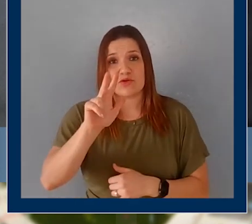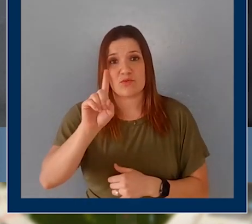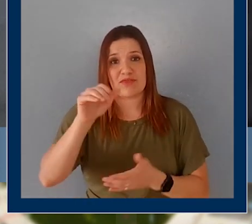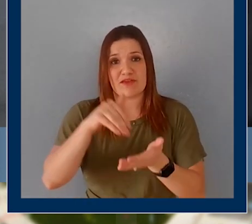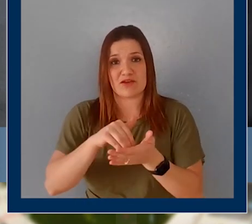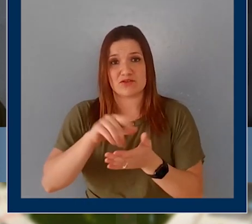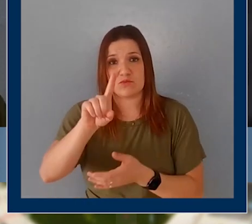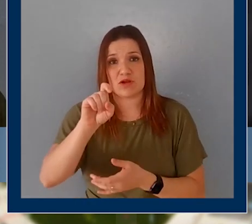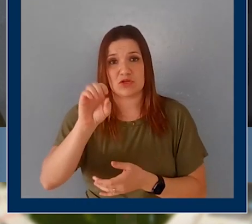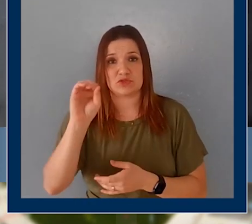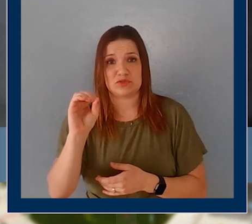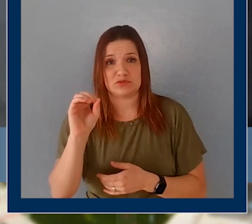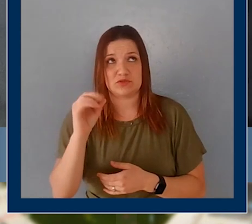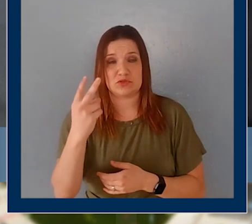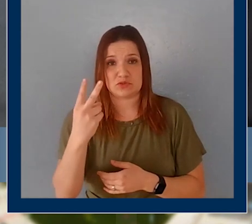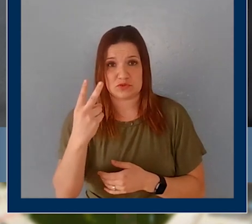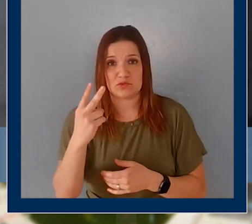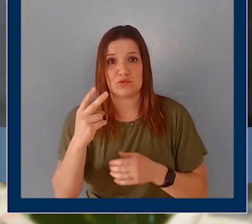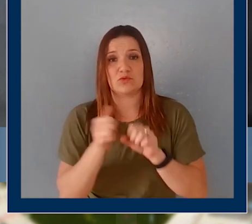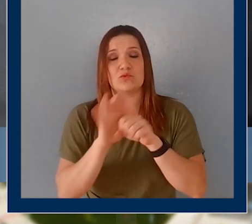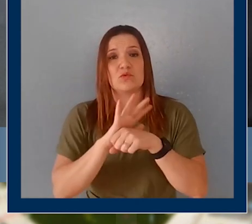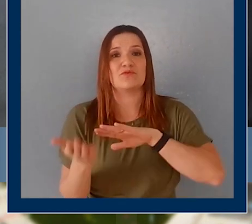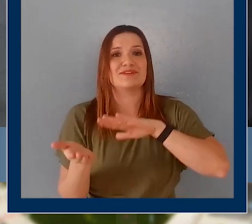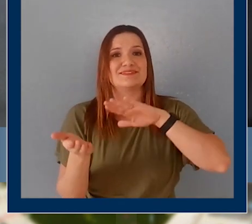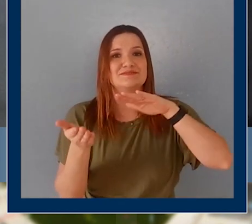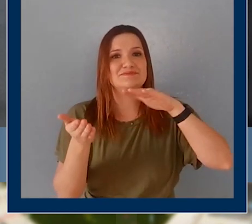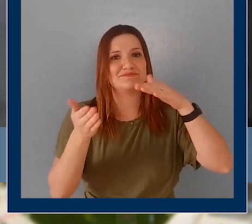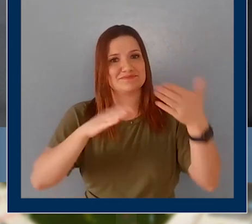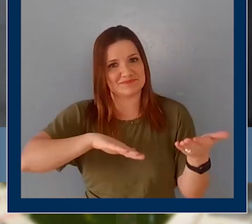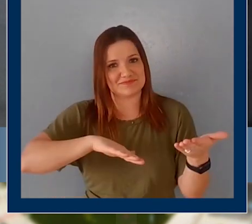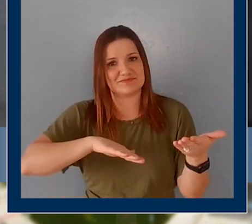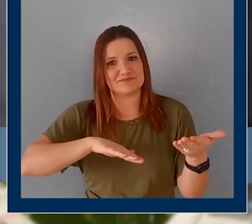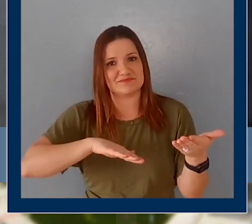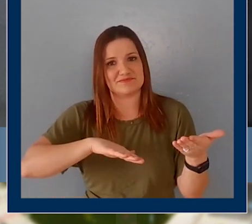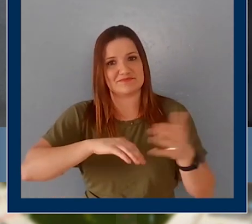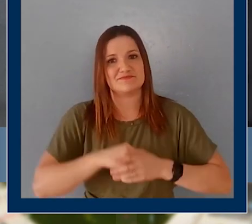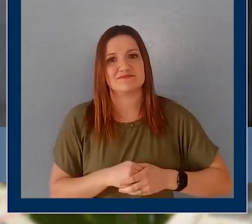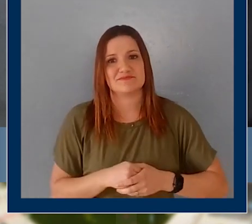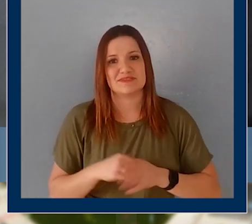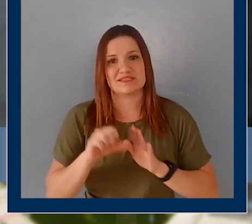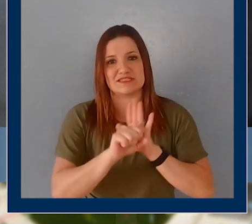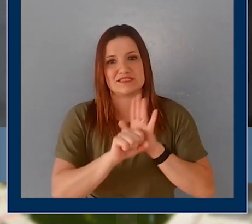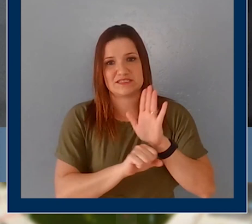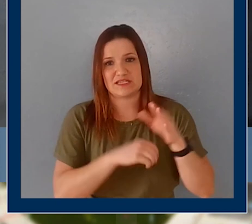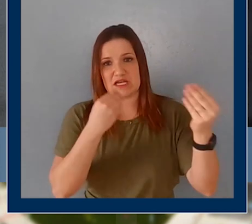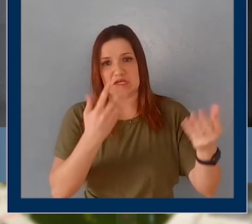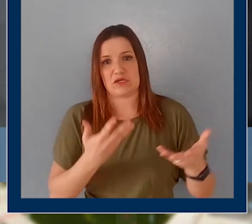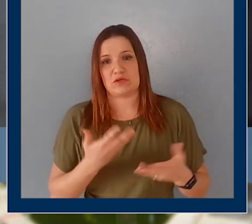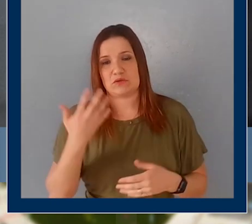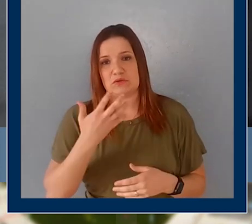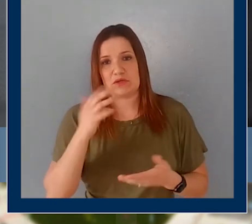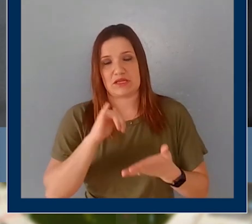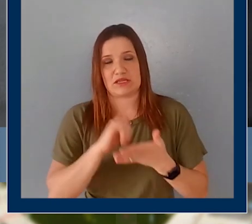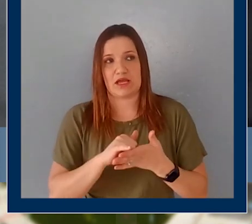13.3%. So certainly almost double what it has been over the duration of the pandemic. So definitely the